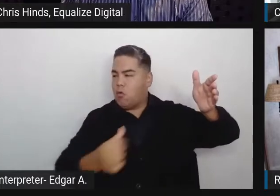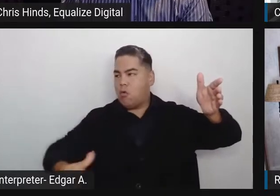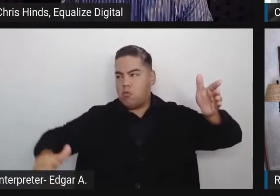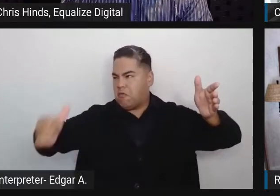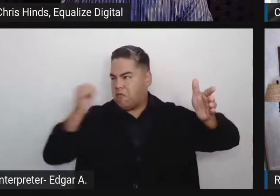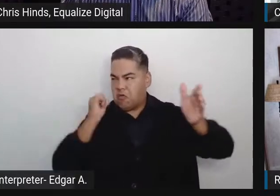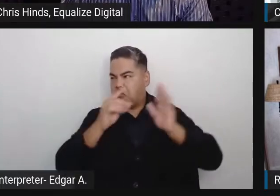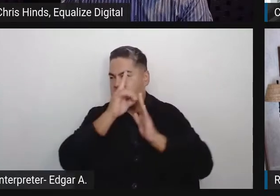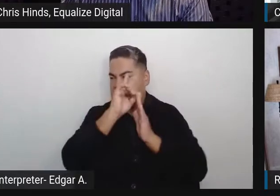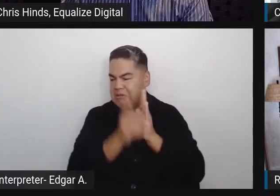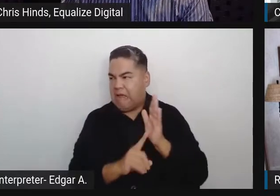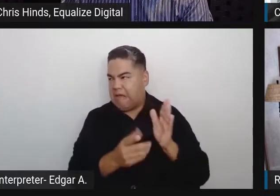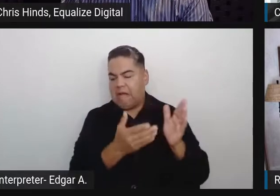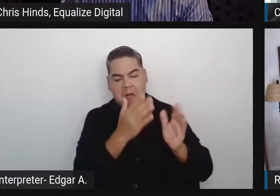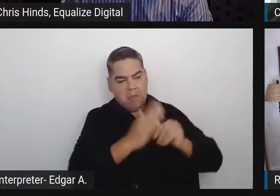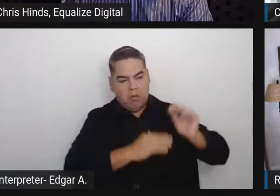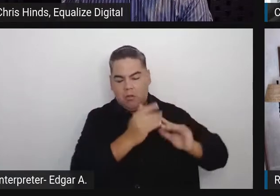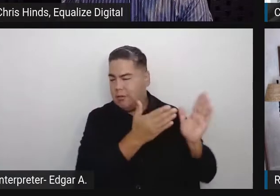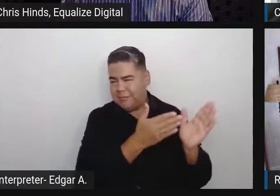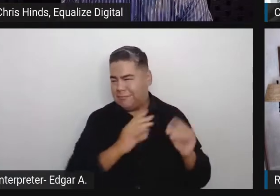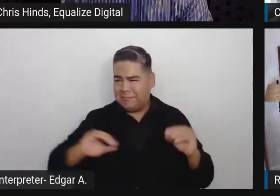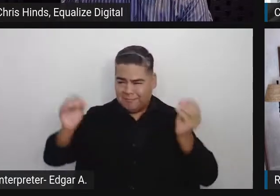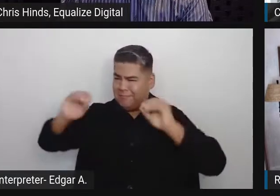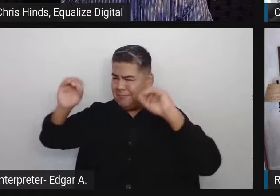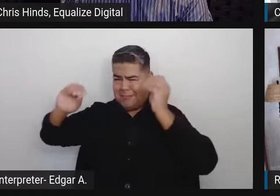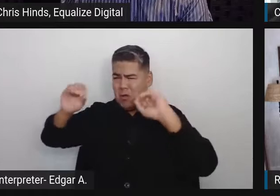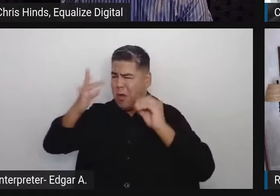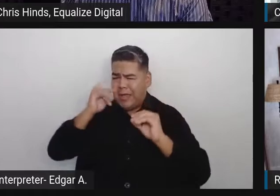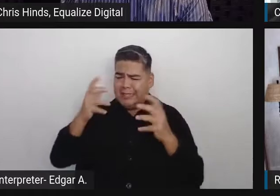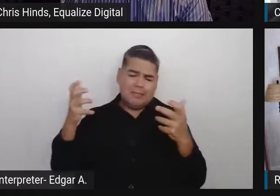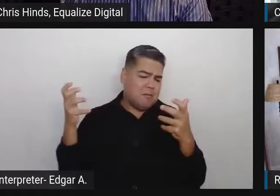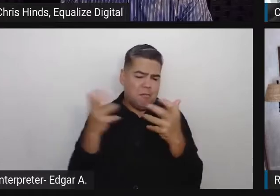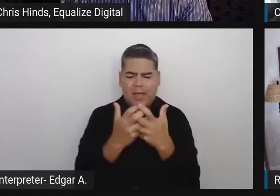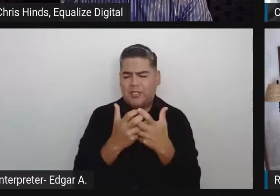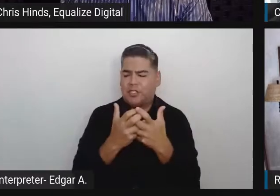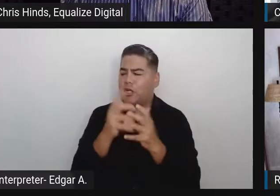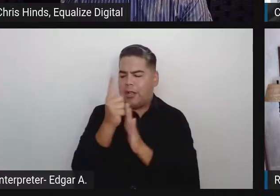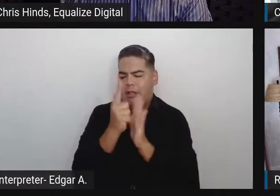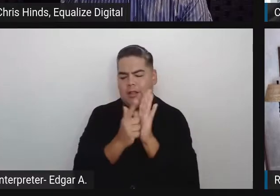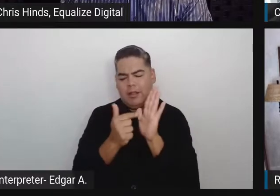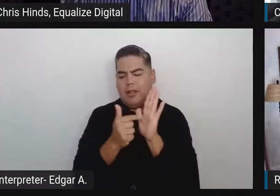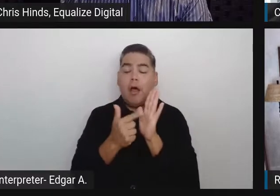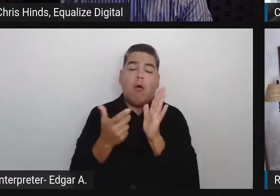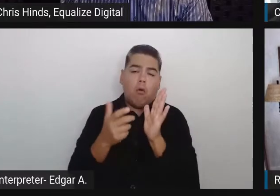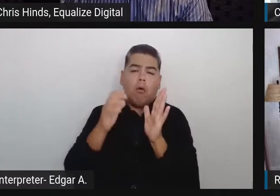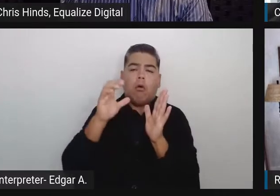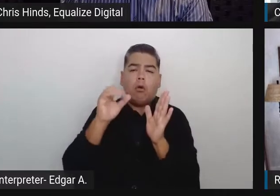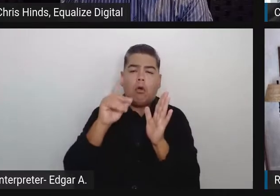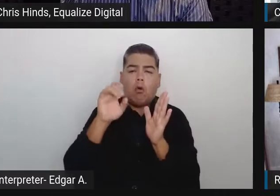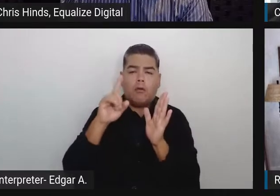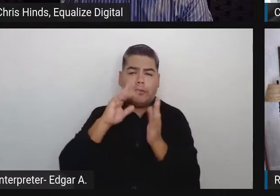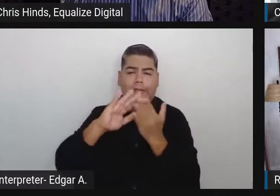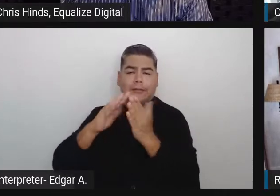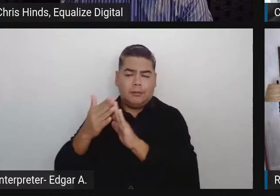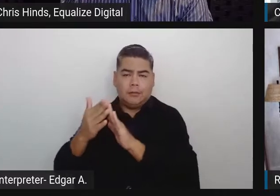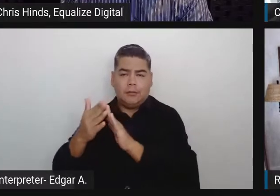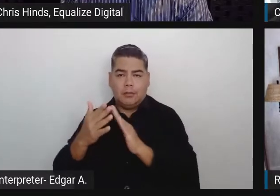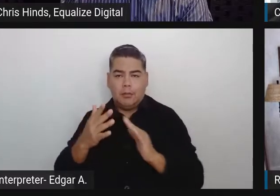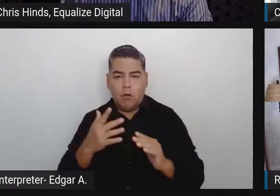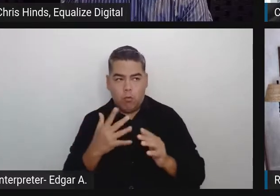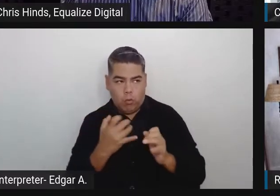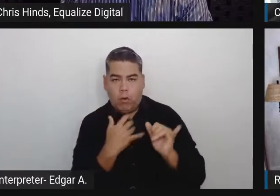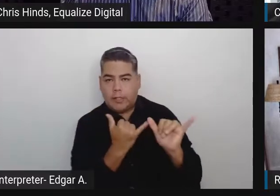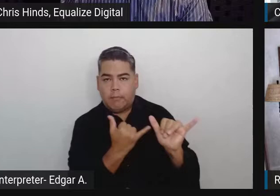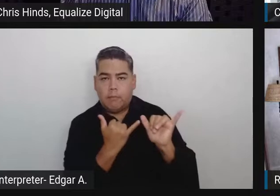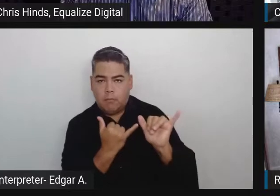that doesn't even come close to being up to code. So we want to get to a place where, as developers and designers,